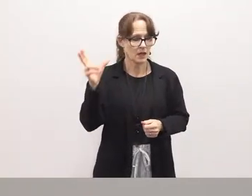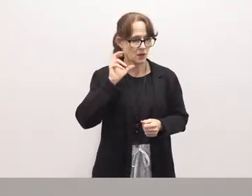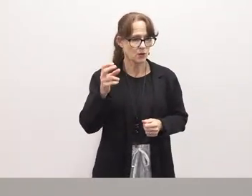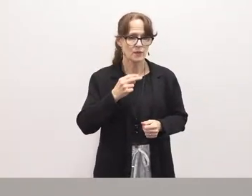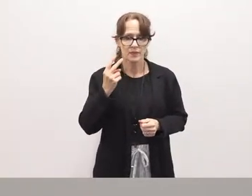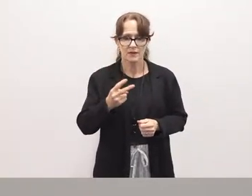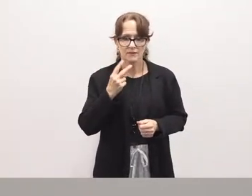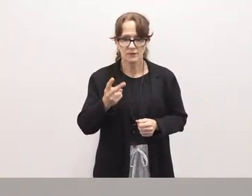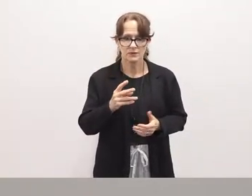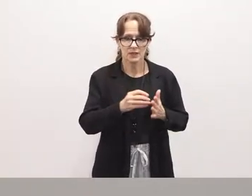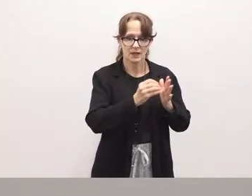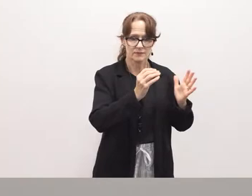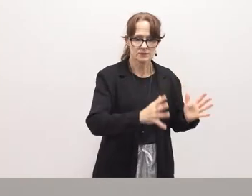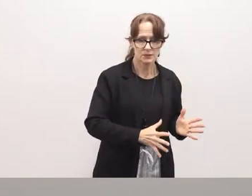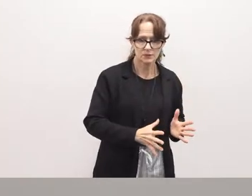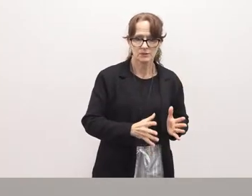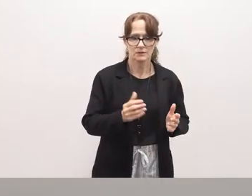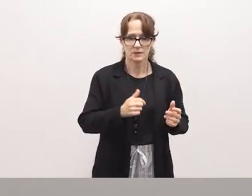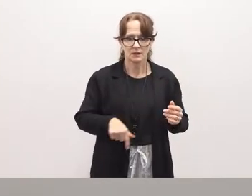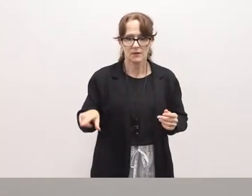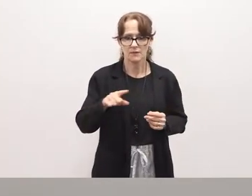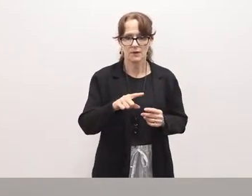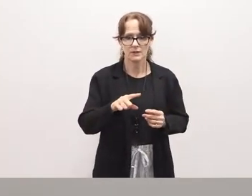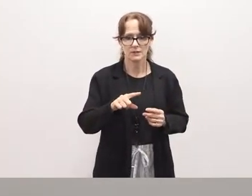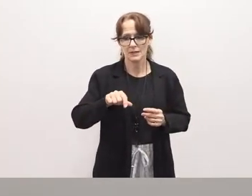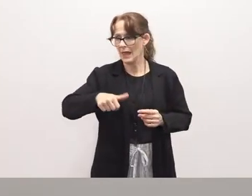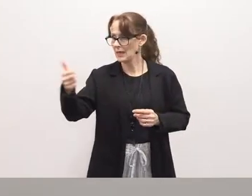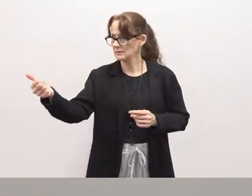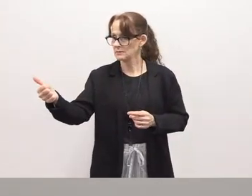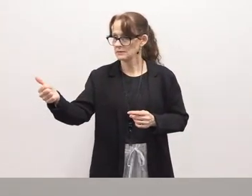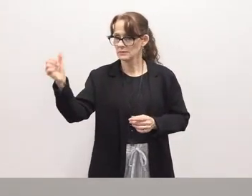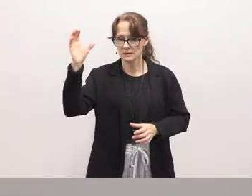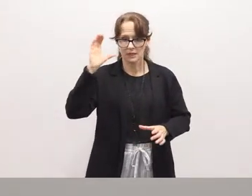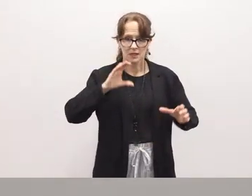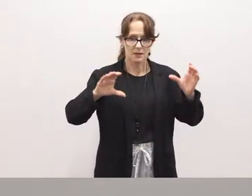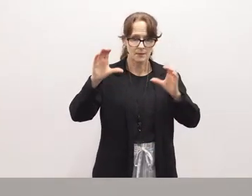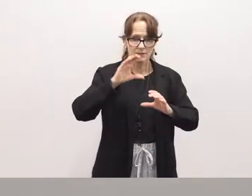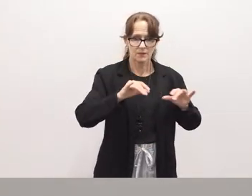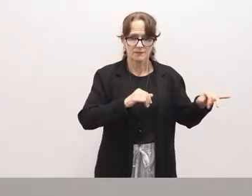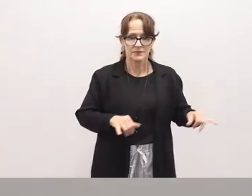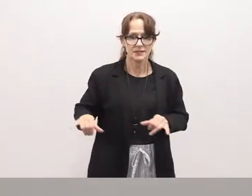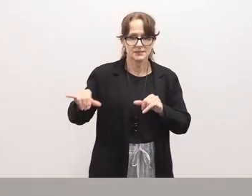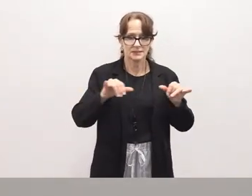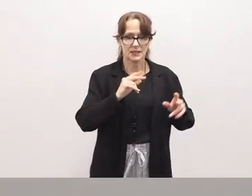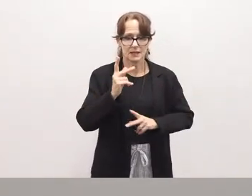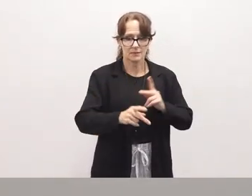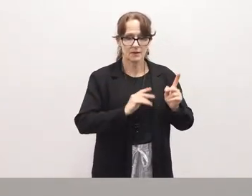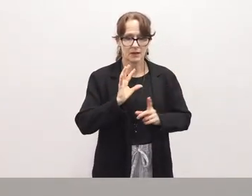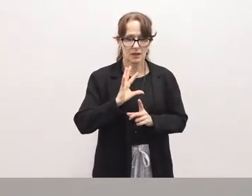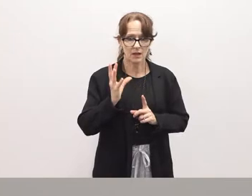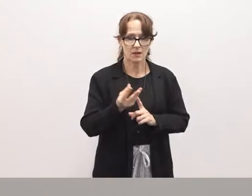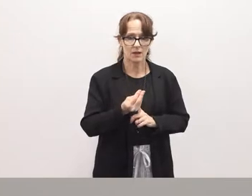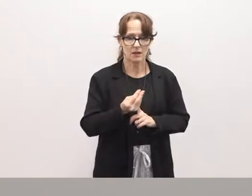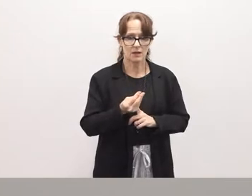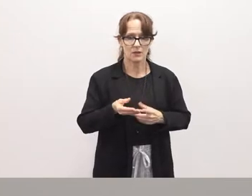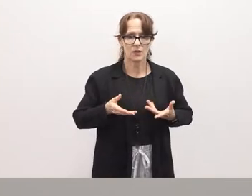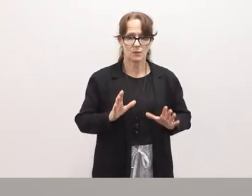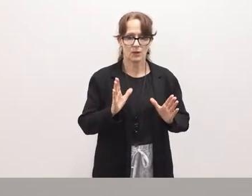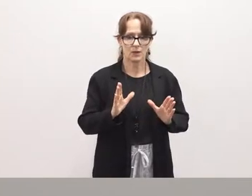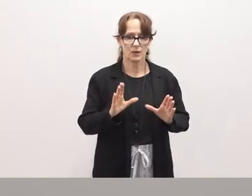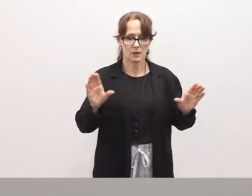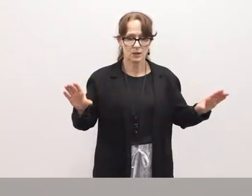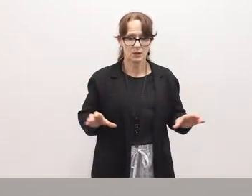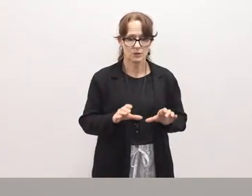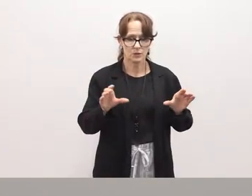voices of students and everybody else, that I'm looking for the same kind of culture for the way we